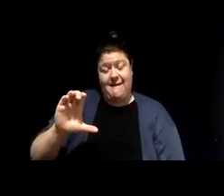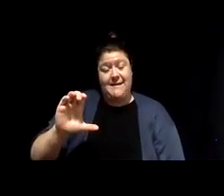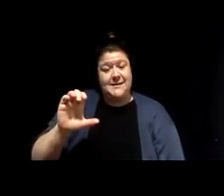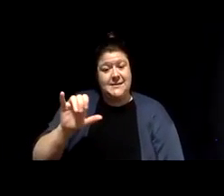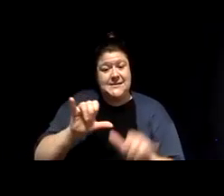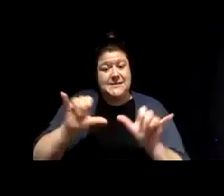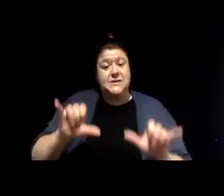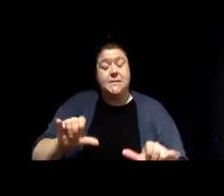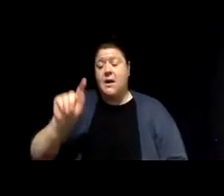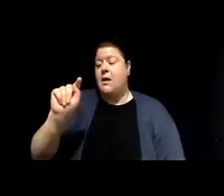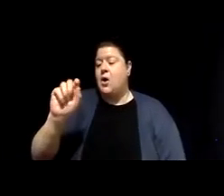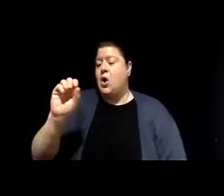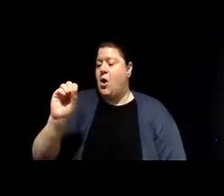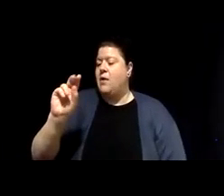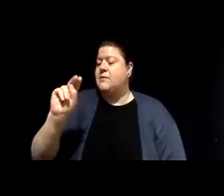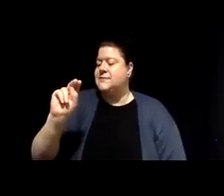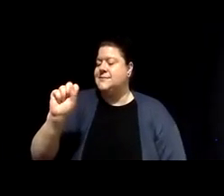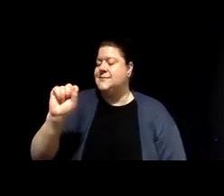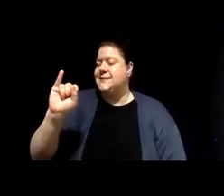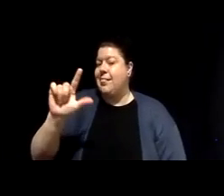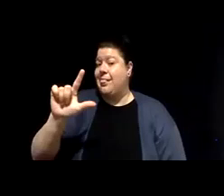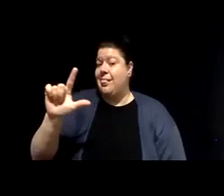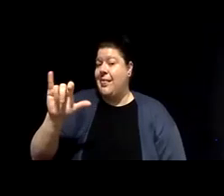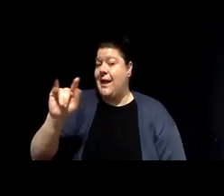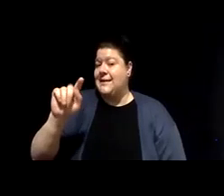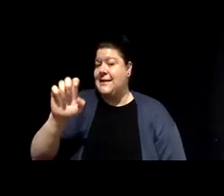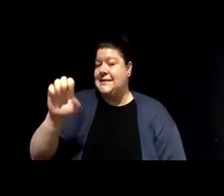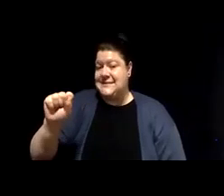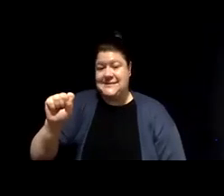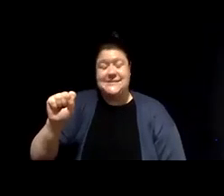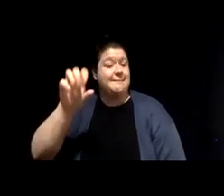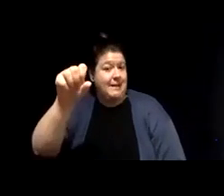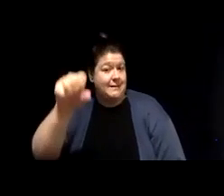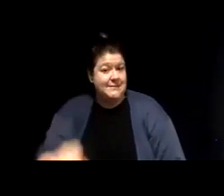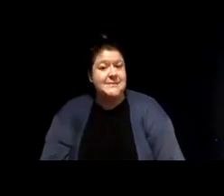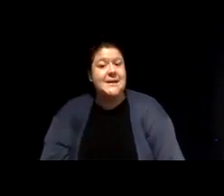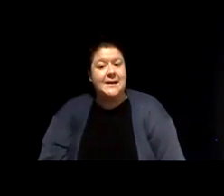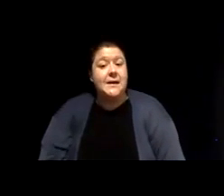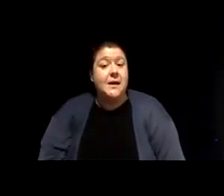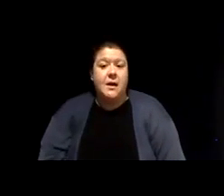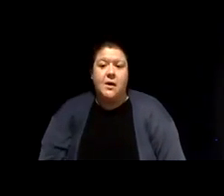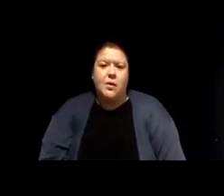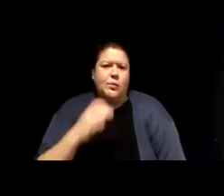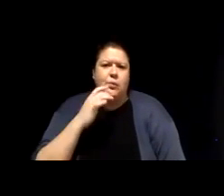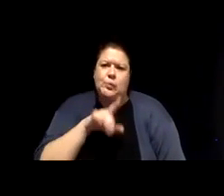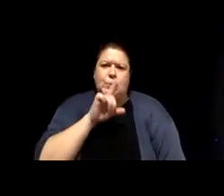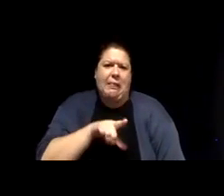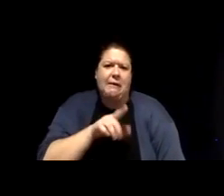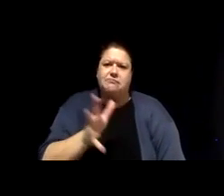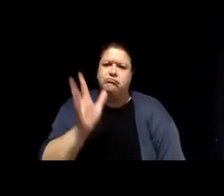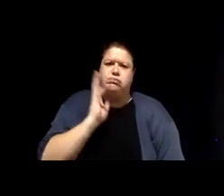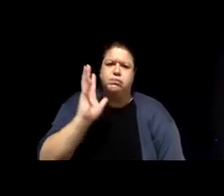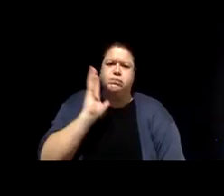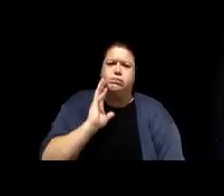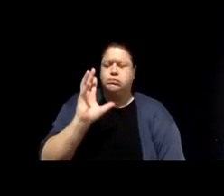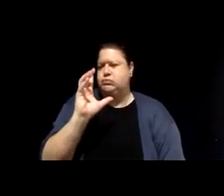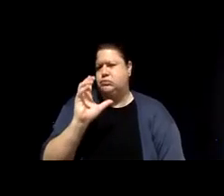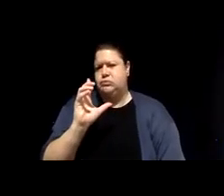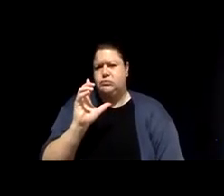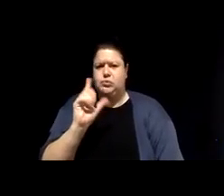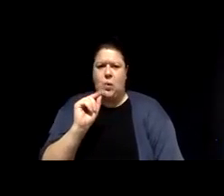Tonsillitis. Tonsillitis. It was very common some years back, or a few decades back, that pretty much